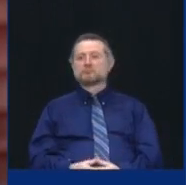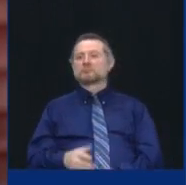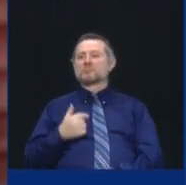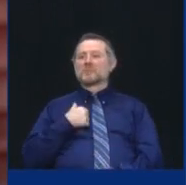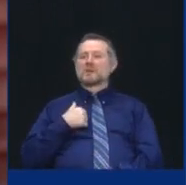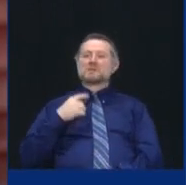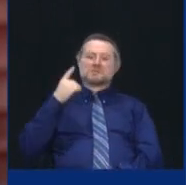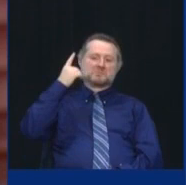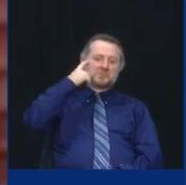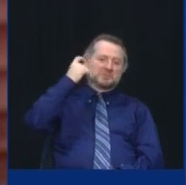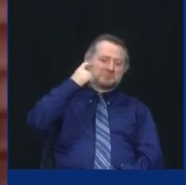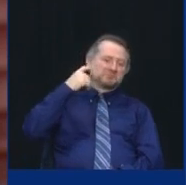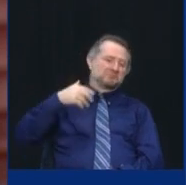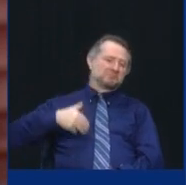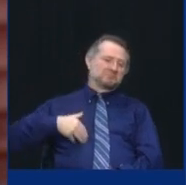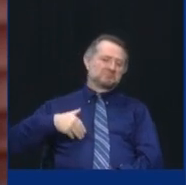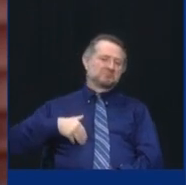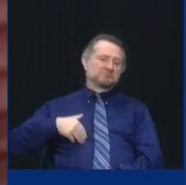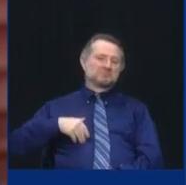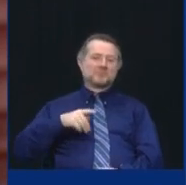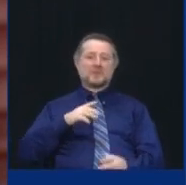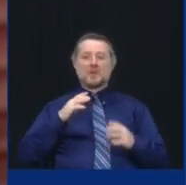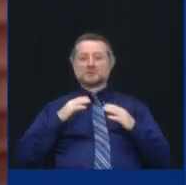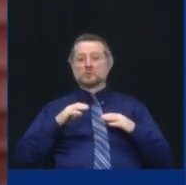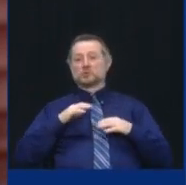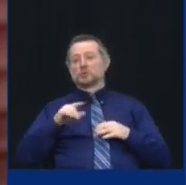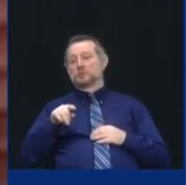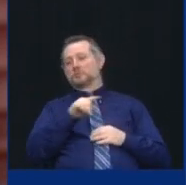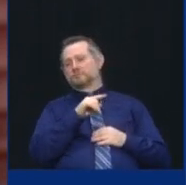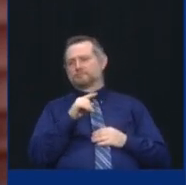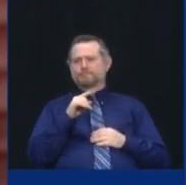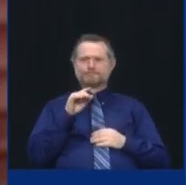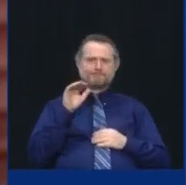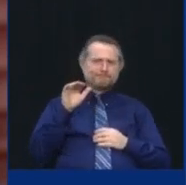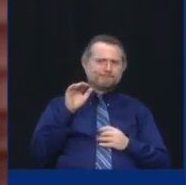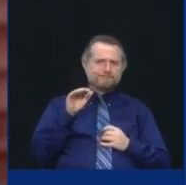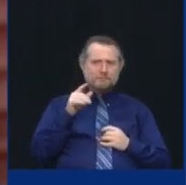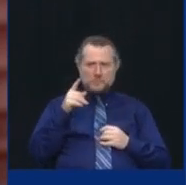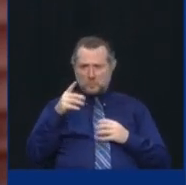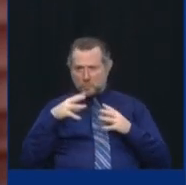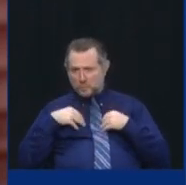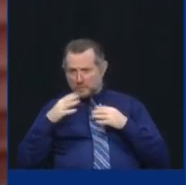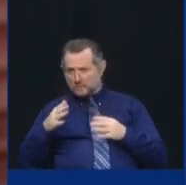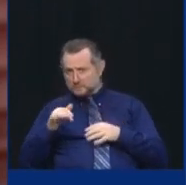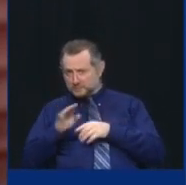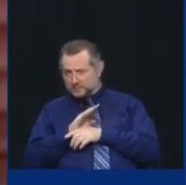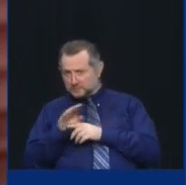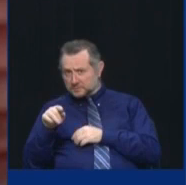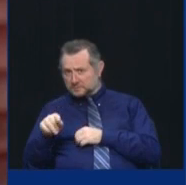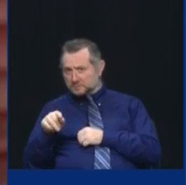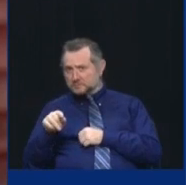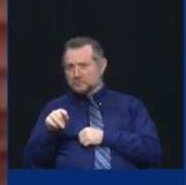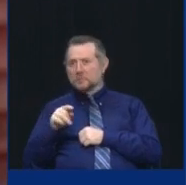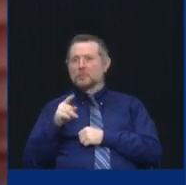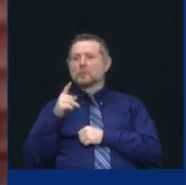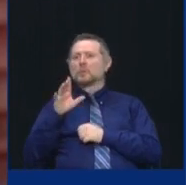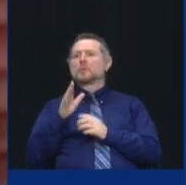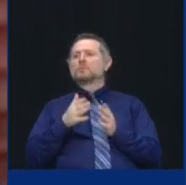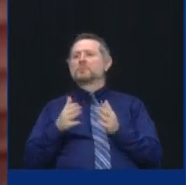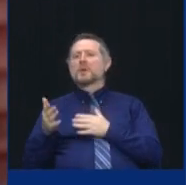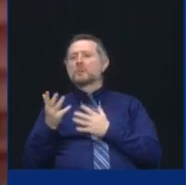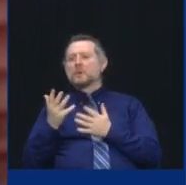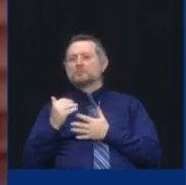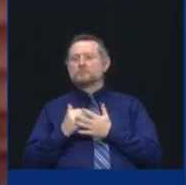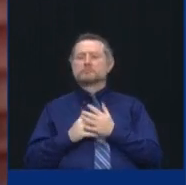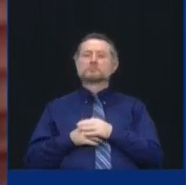customers are going to be asking those private vendors what they did. I'm sure when people come